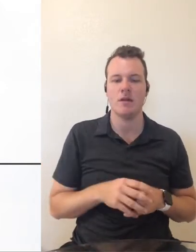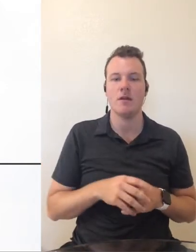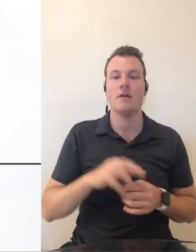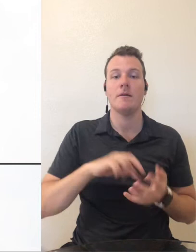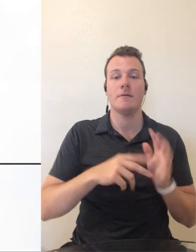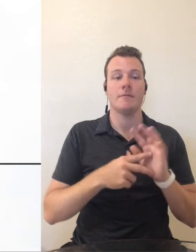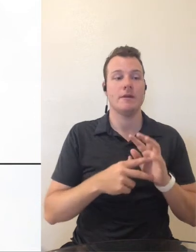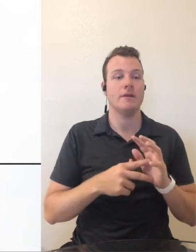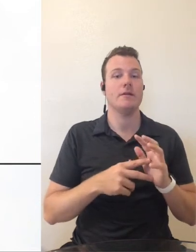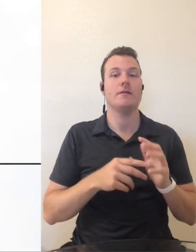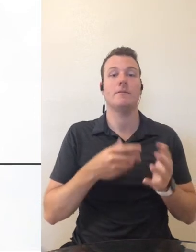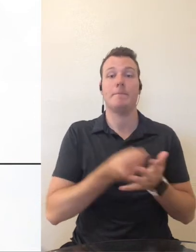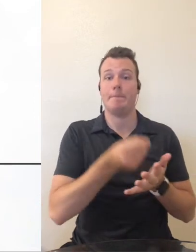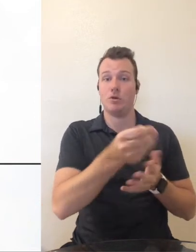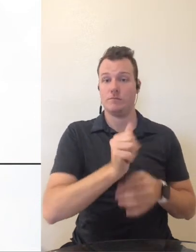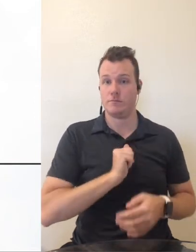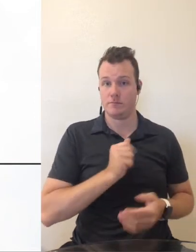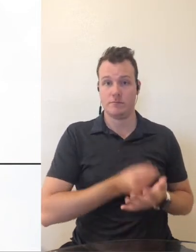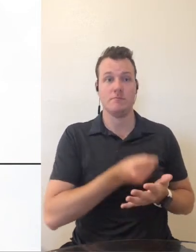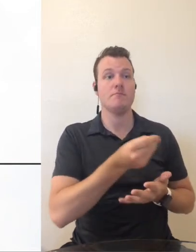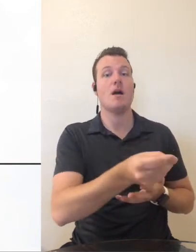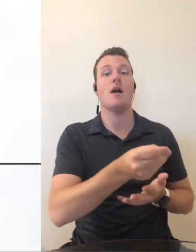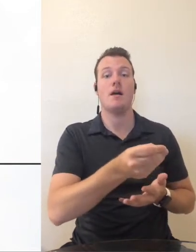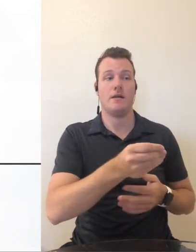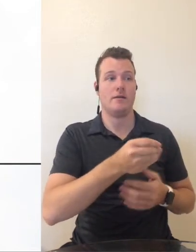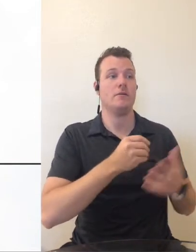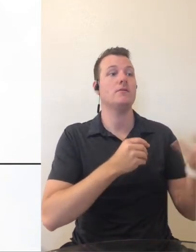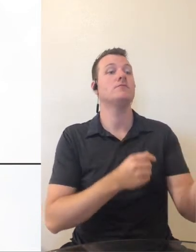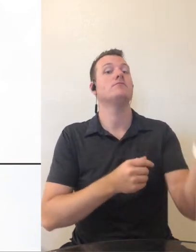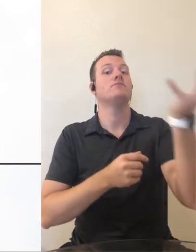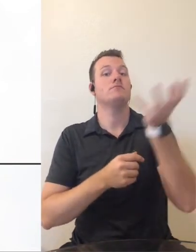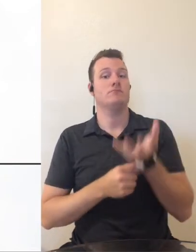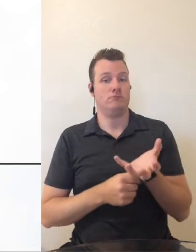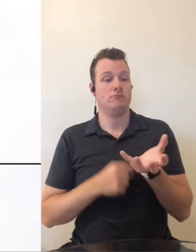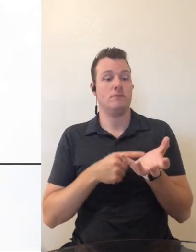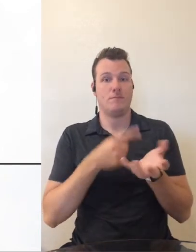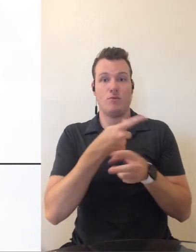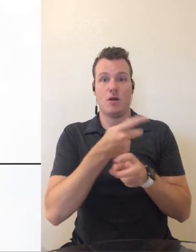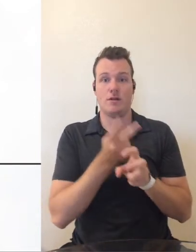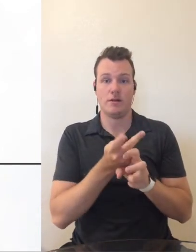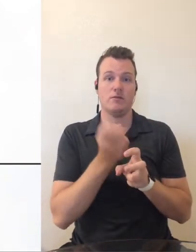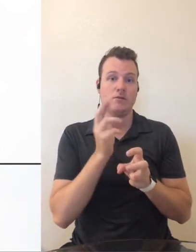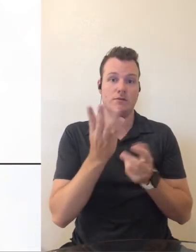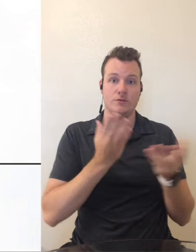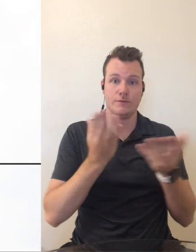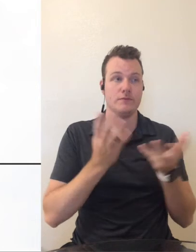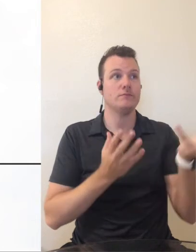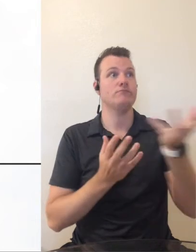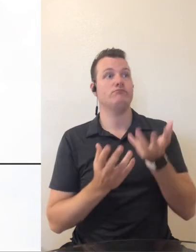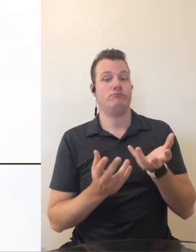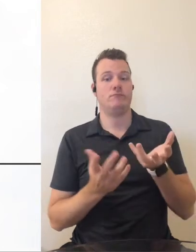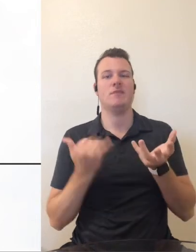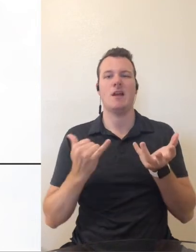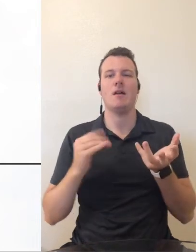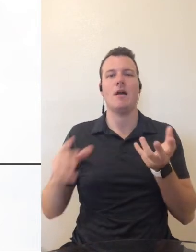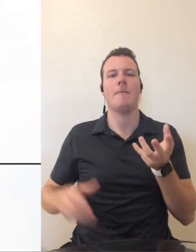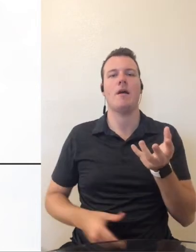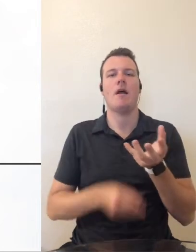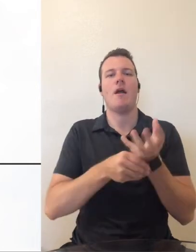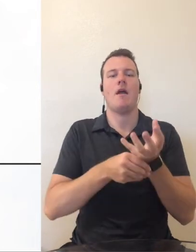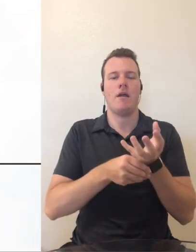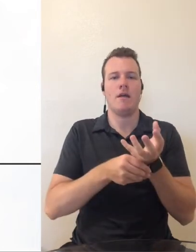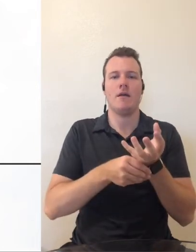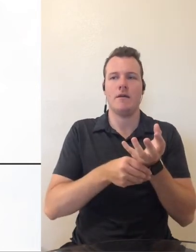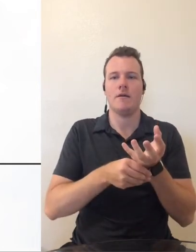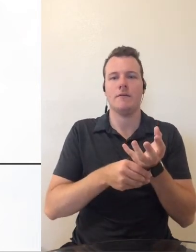wholesale price that you paid as a business owner for a product or service, and then adding some